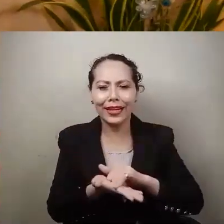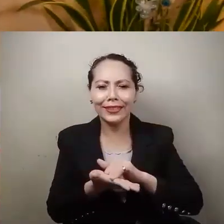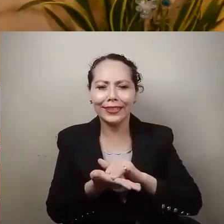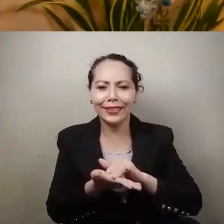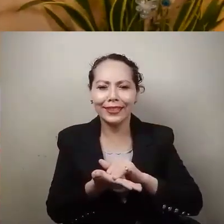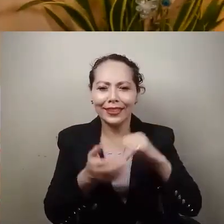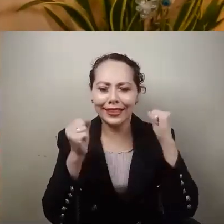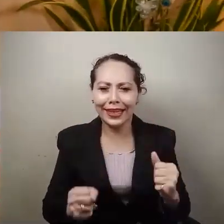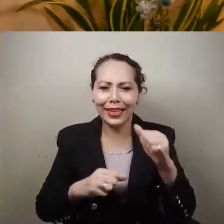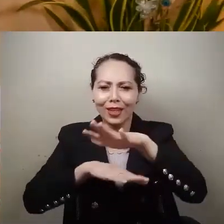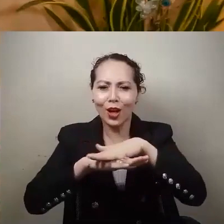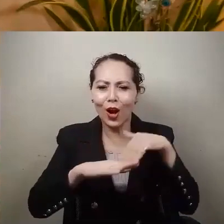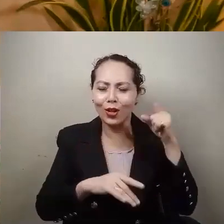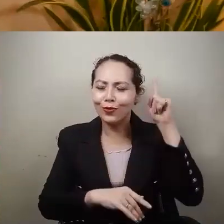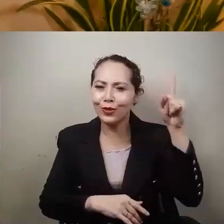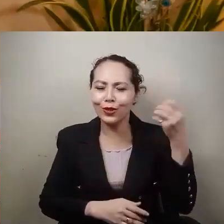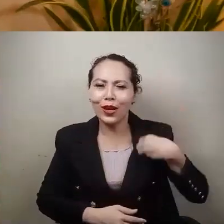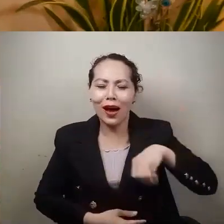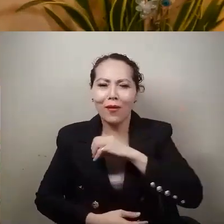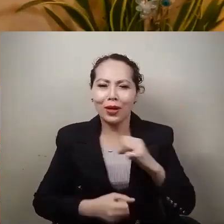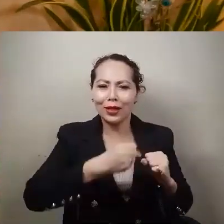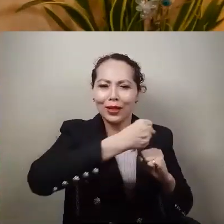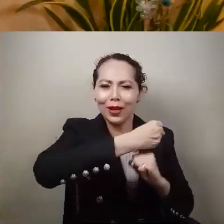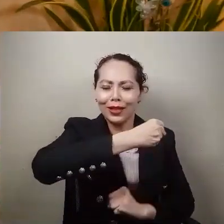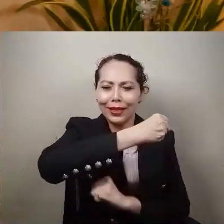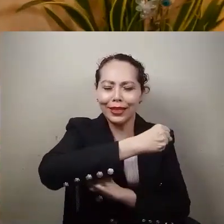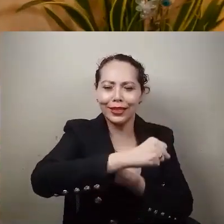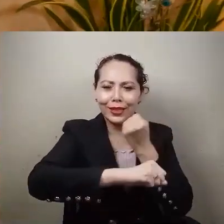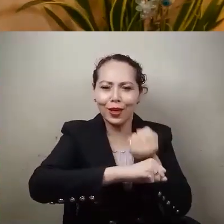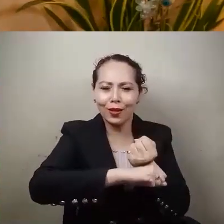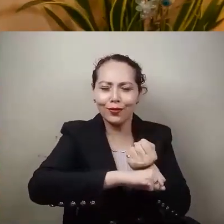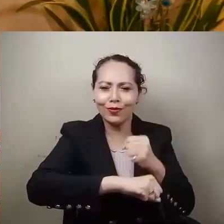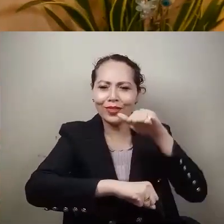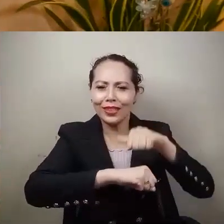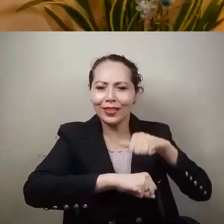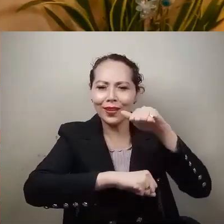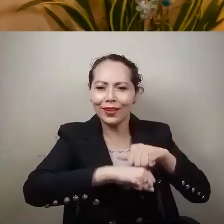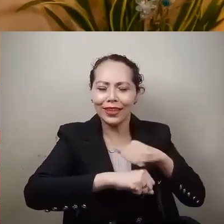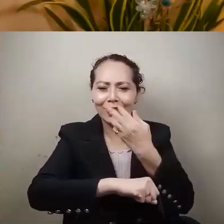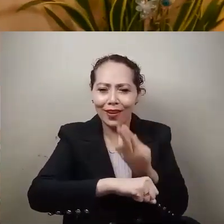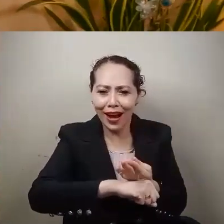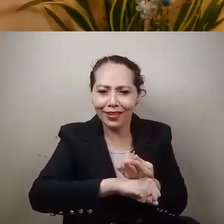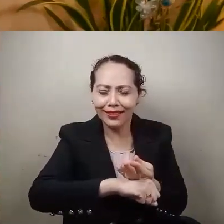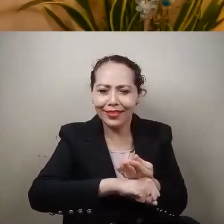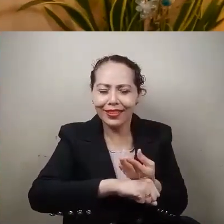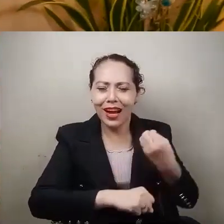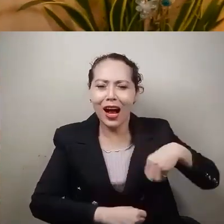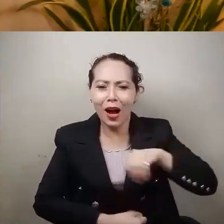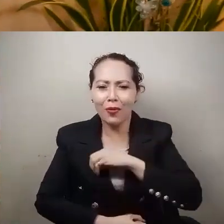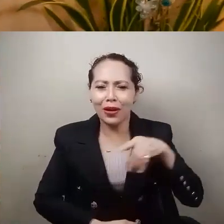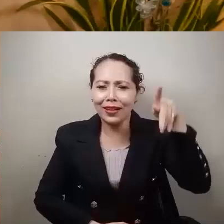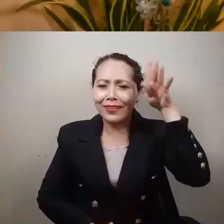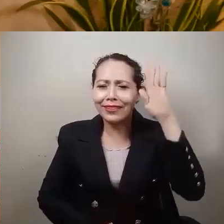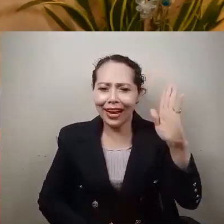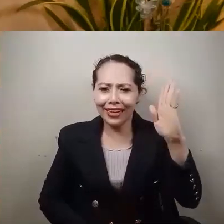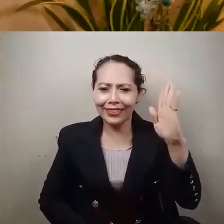grateful that we can call you our cornerstone, our solid rock, and our